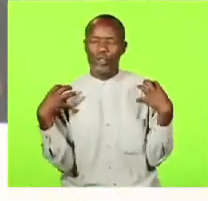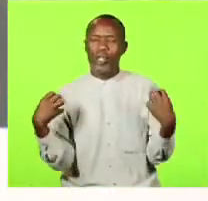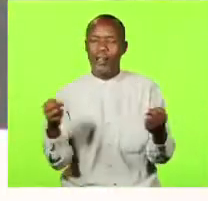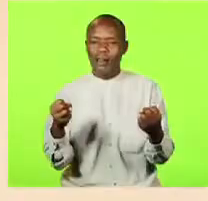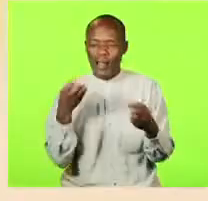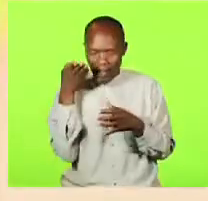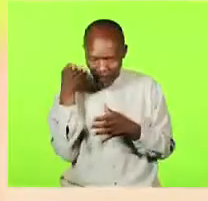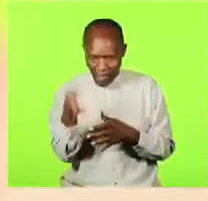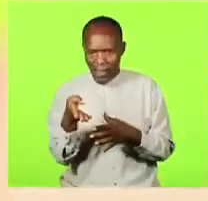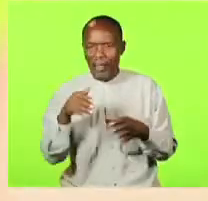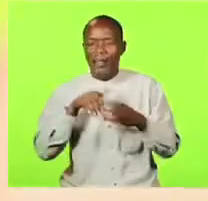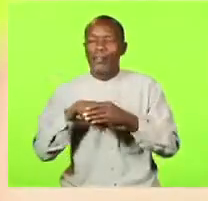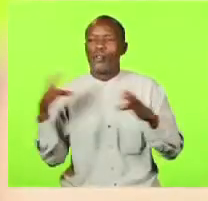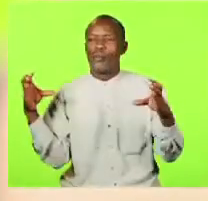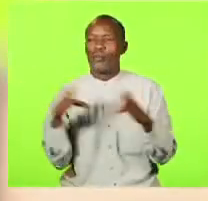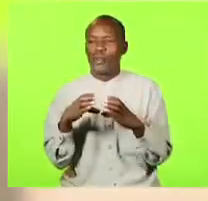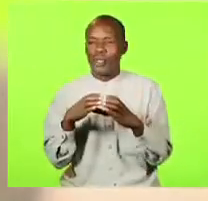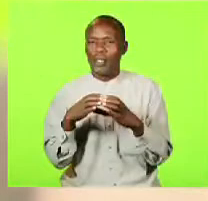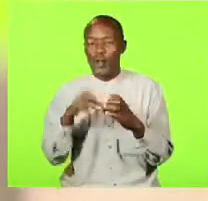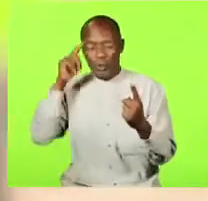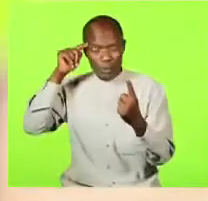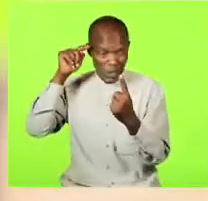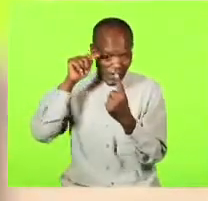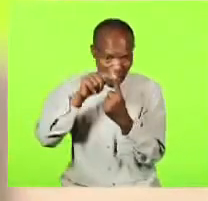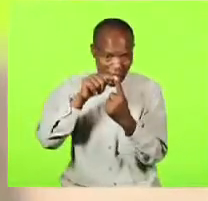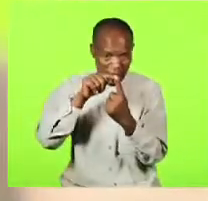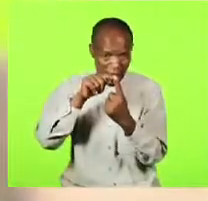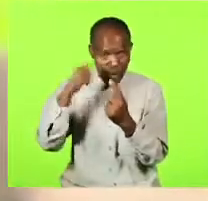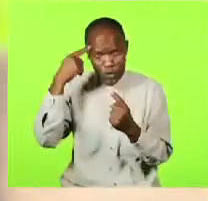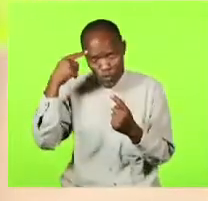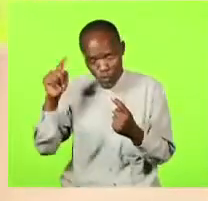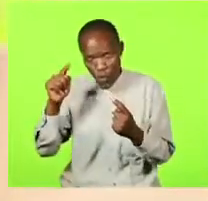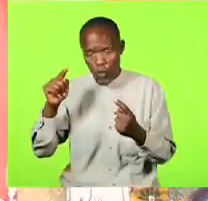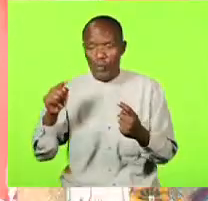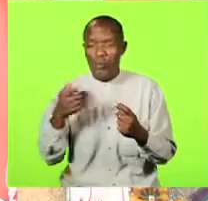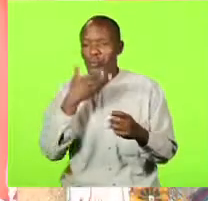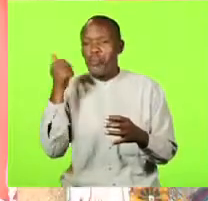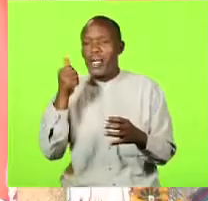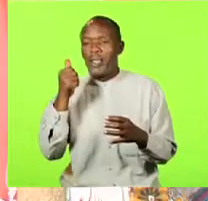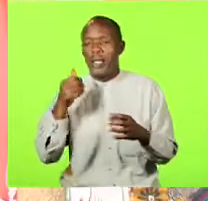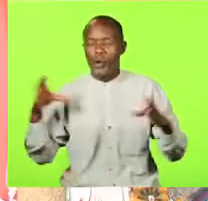resiliency in their community is their passion, it's their purpose. It's not a career for them.